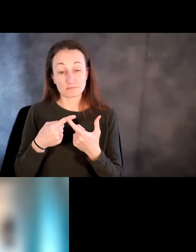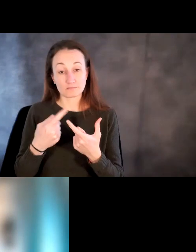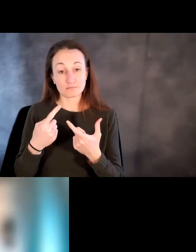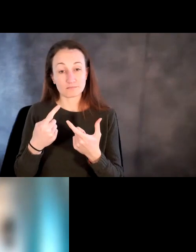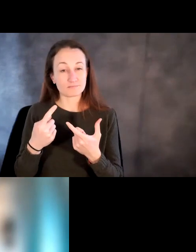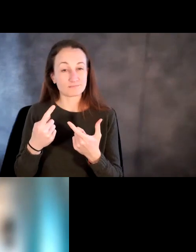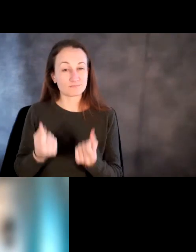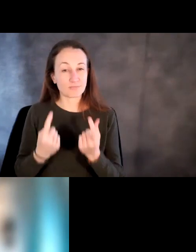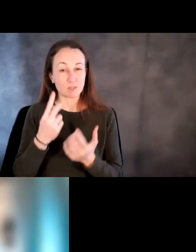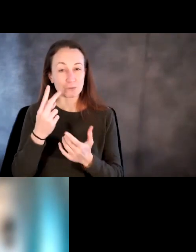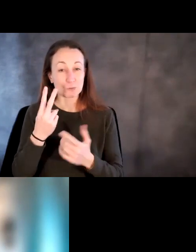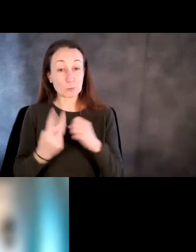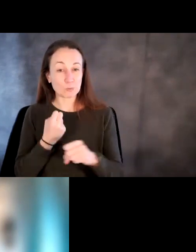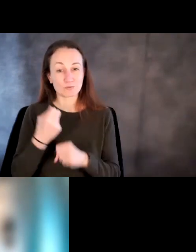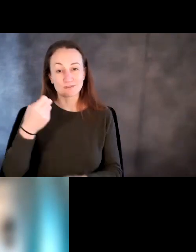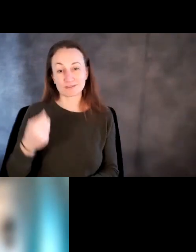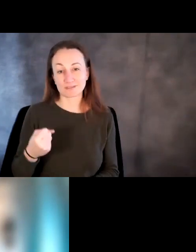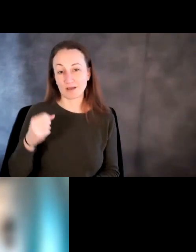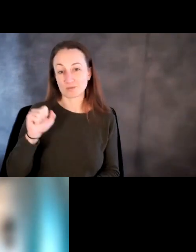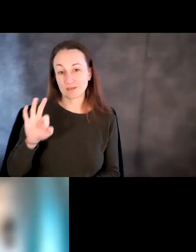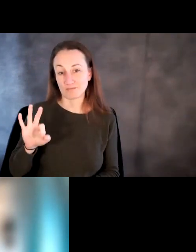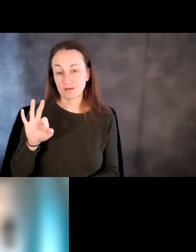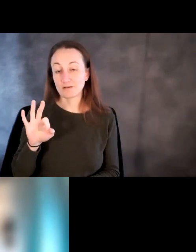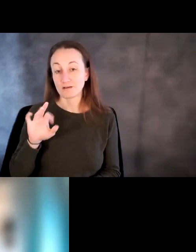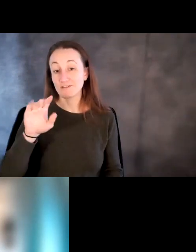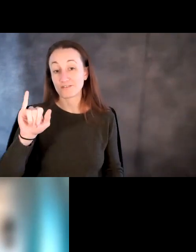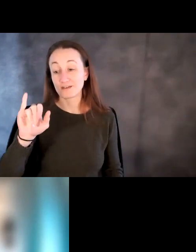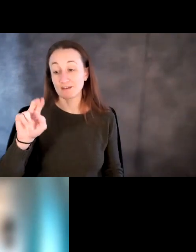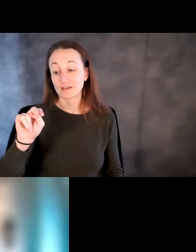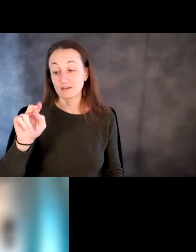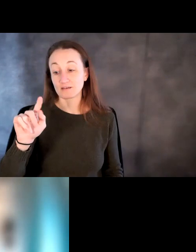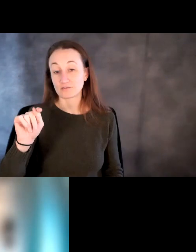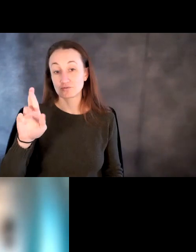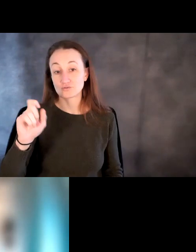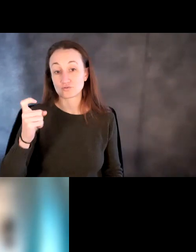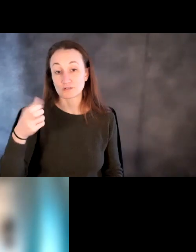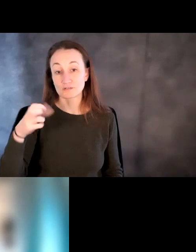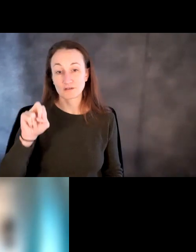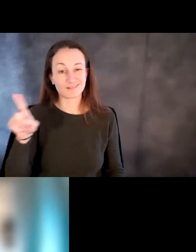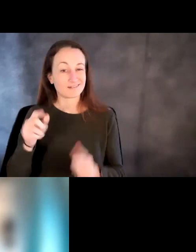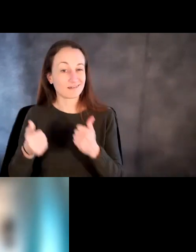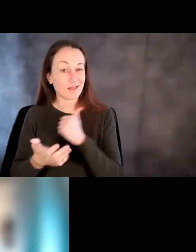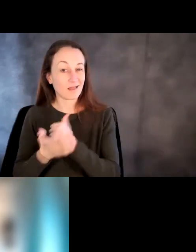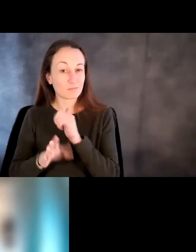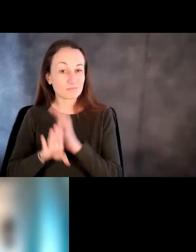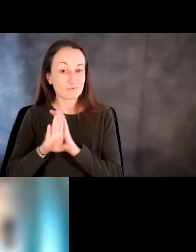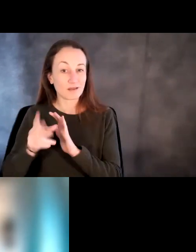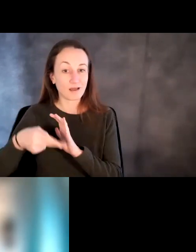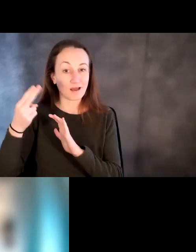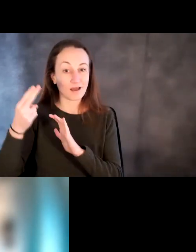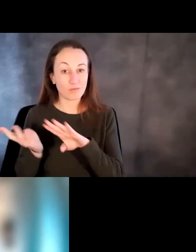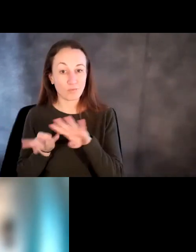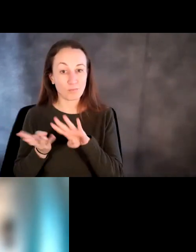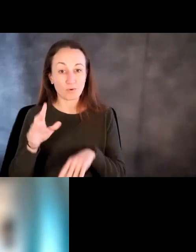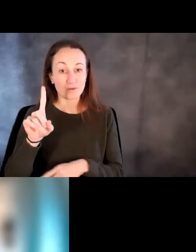in the South San Francisco branch of Intrexon, where he helped develop their high throughput DNA construction